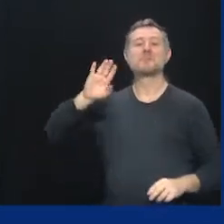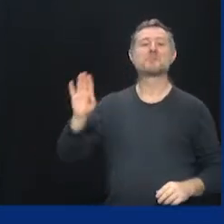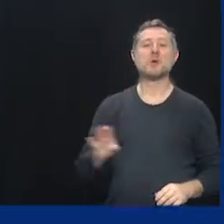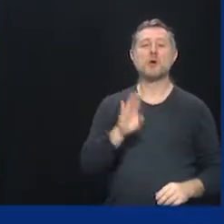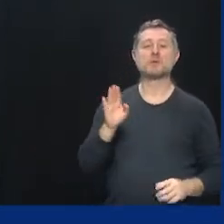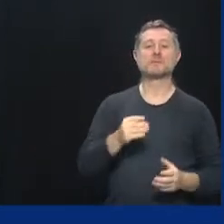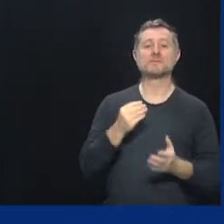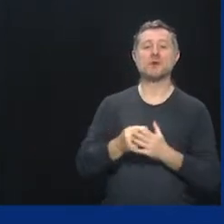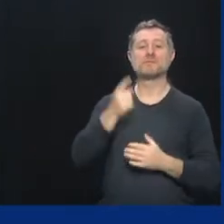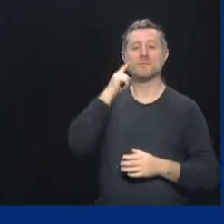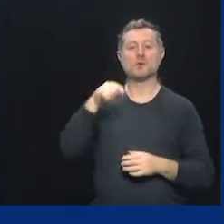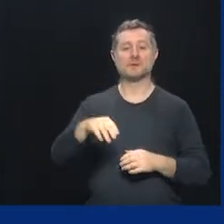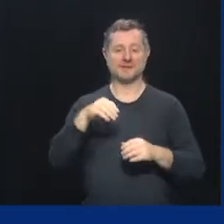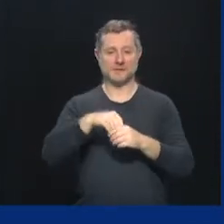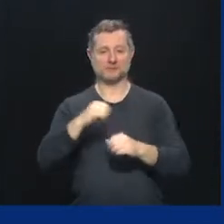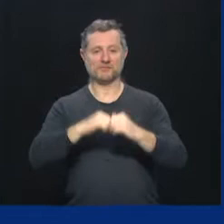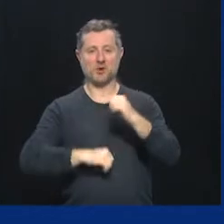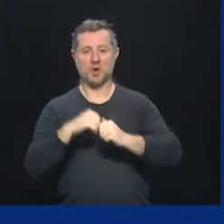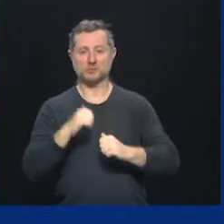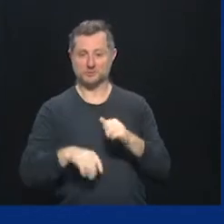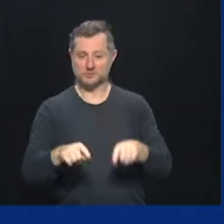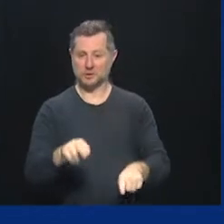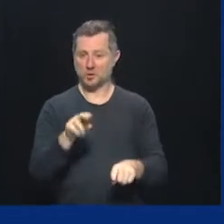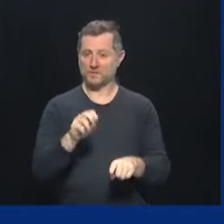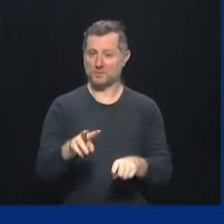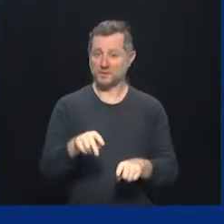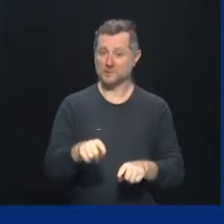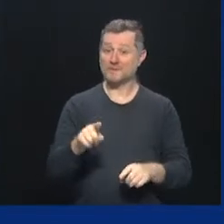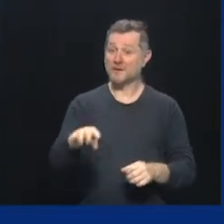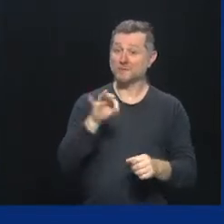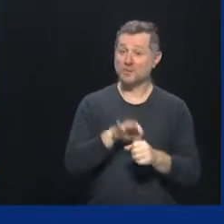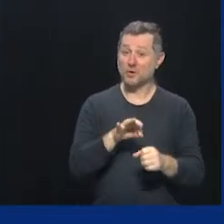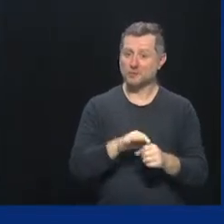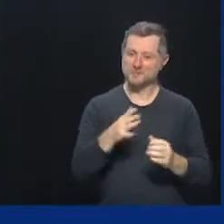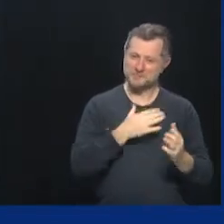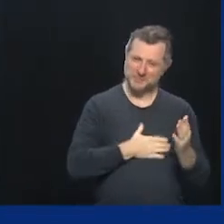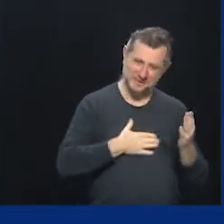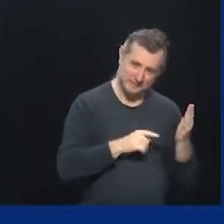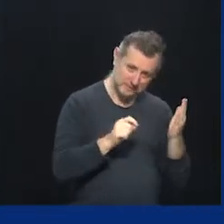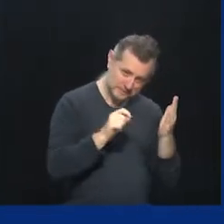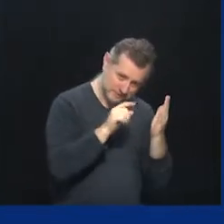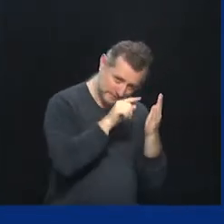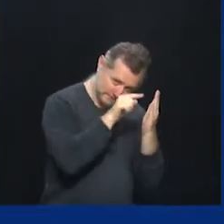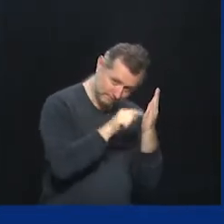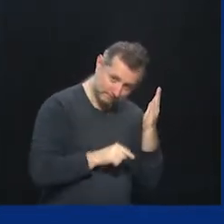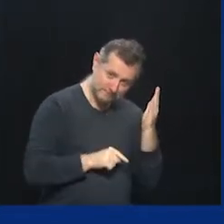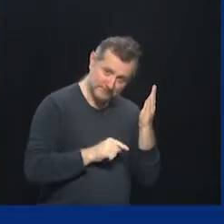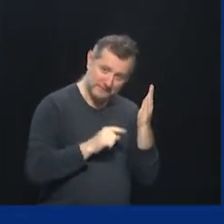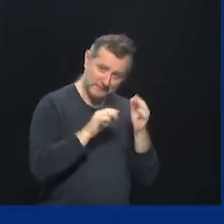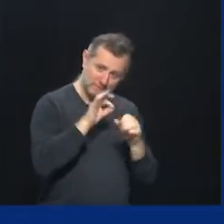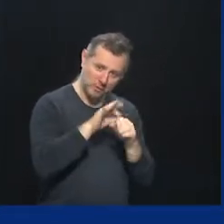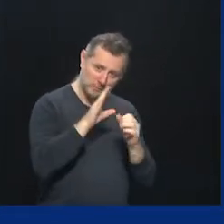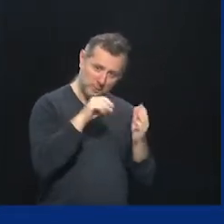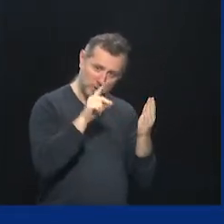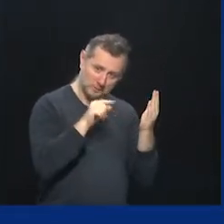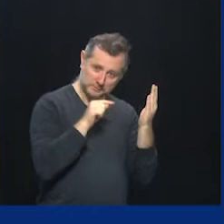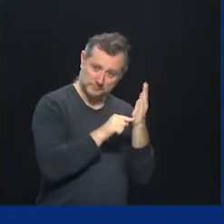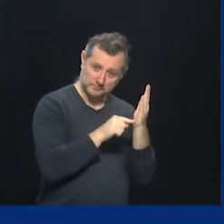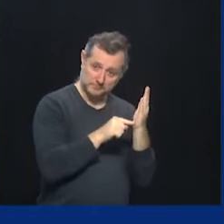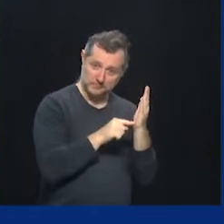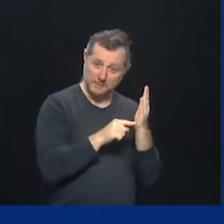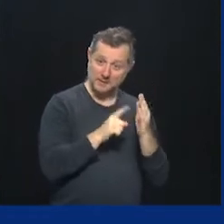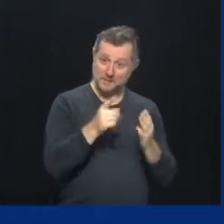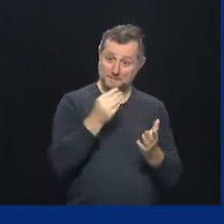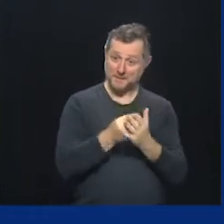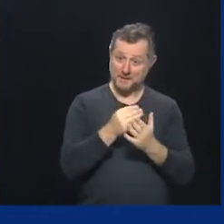which will happen in November. So when you go to vote, please look at that bond and understand that this is an opportunity for us